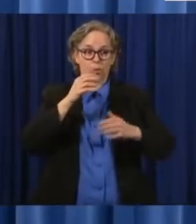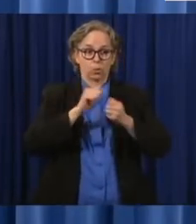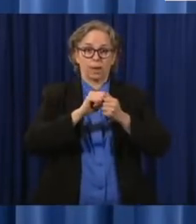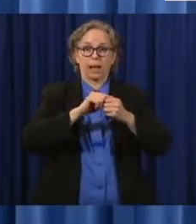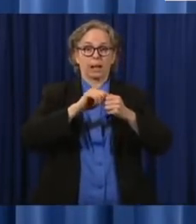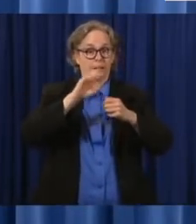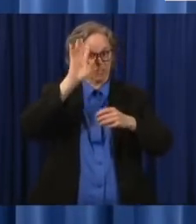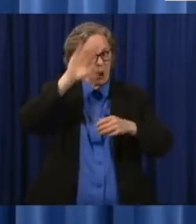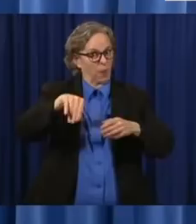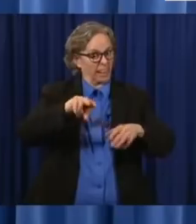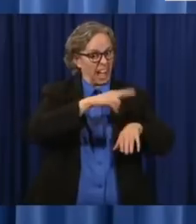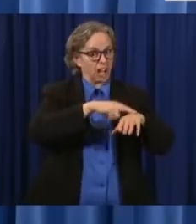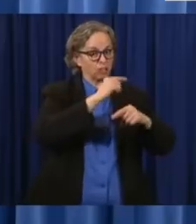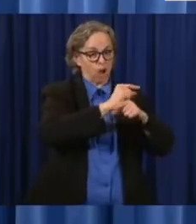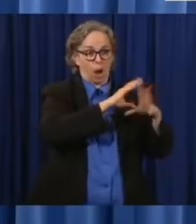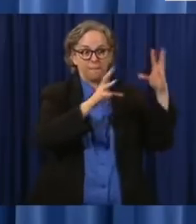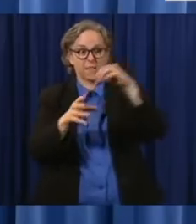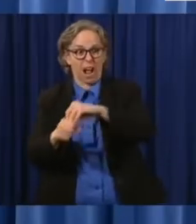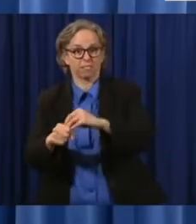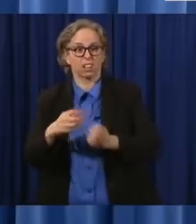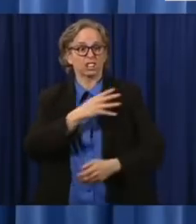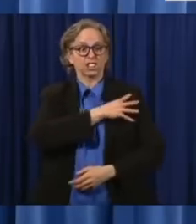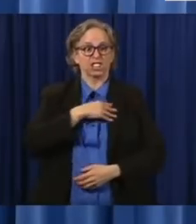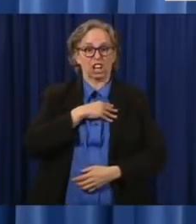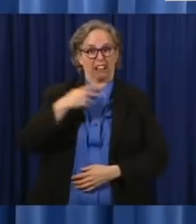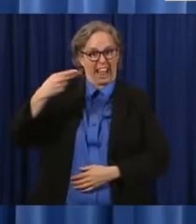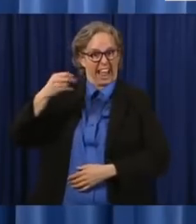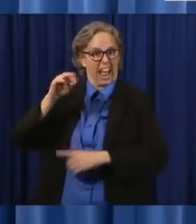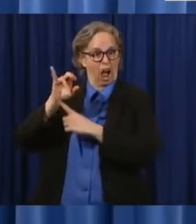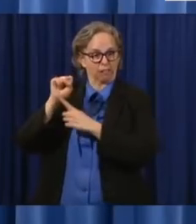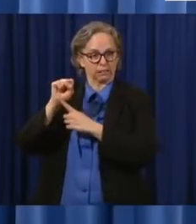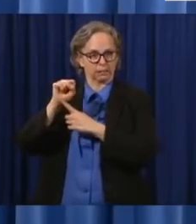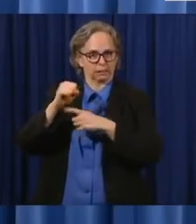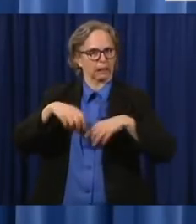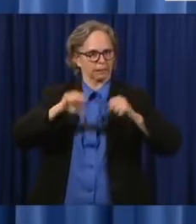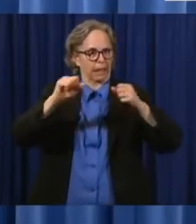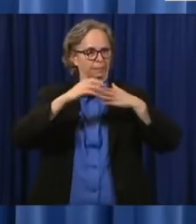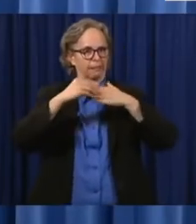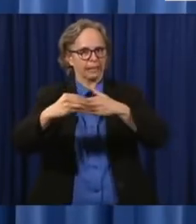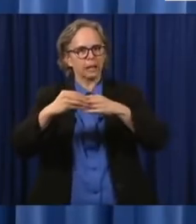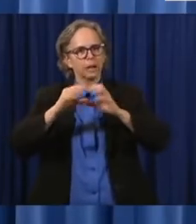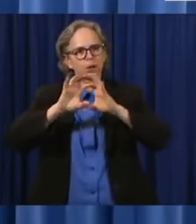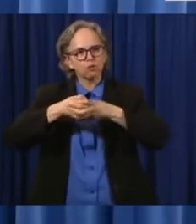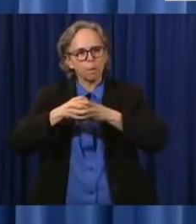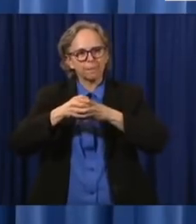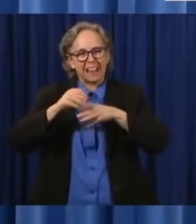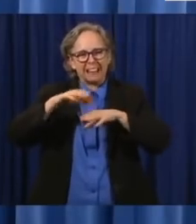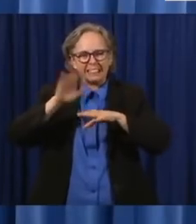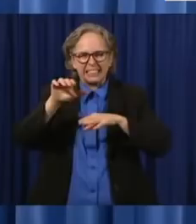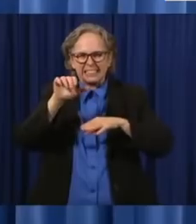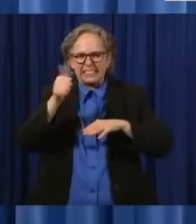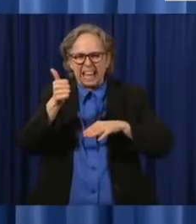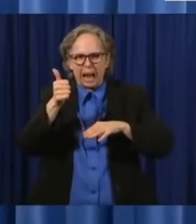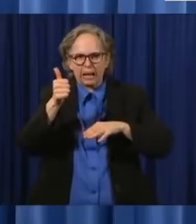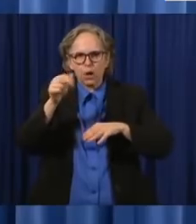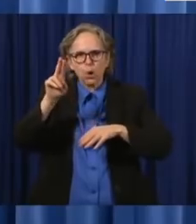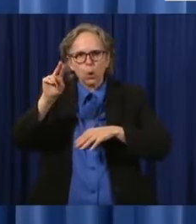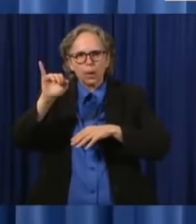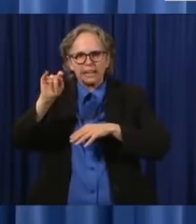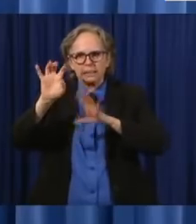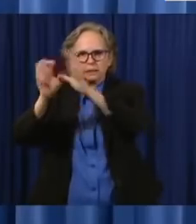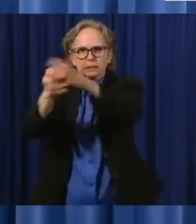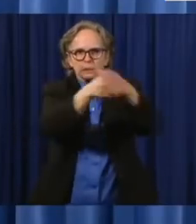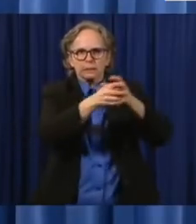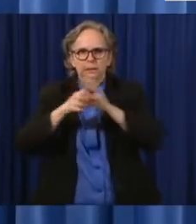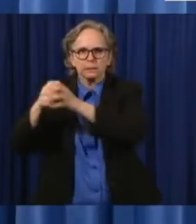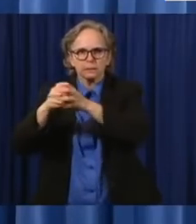General Harris is standing up a group of at least 10 units that will be involved in